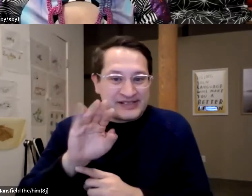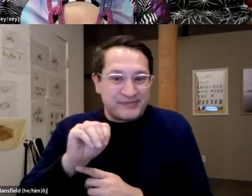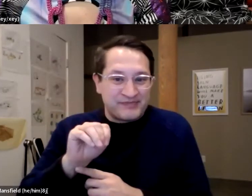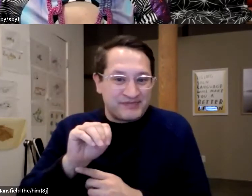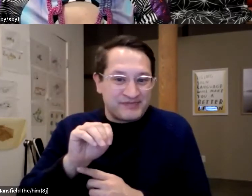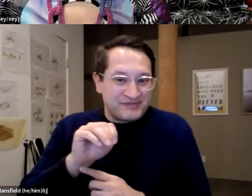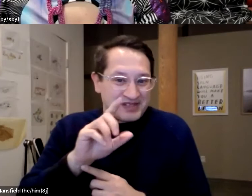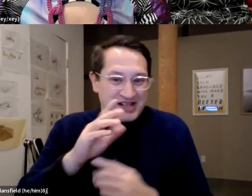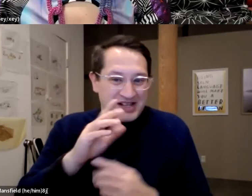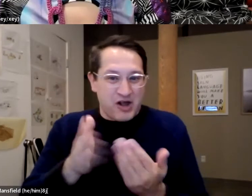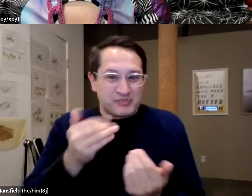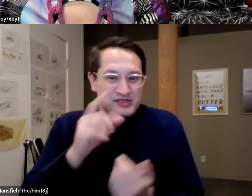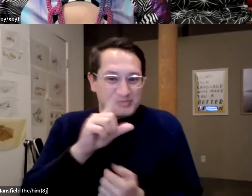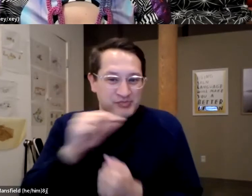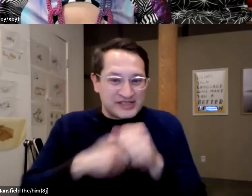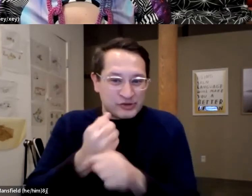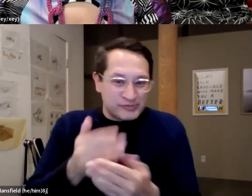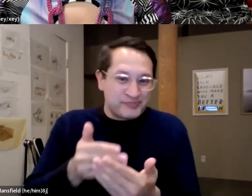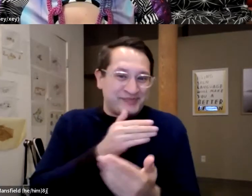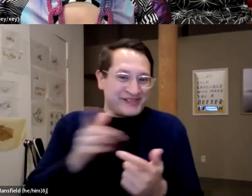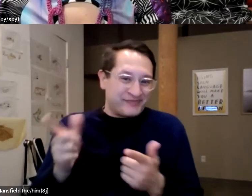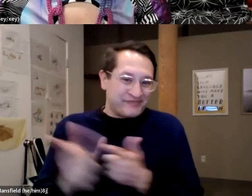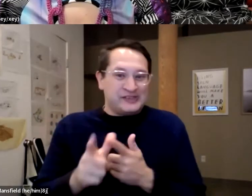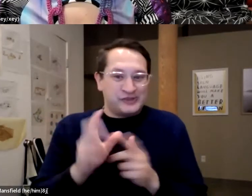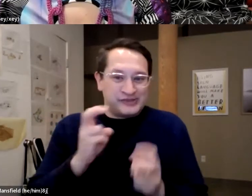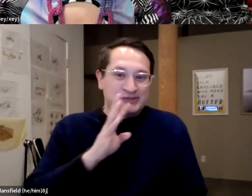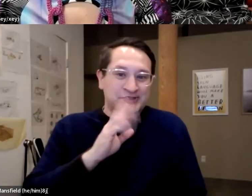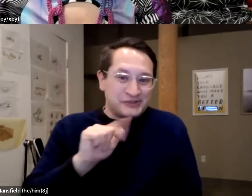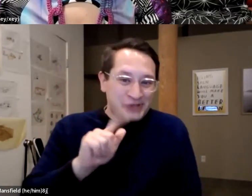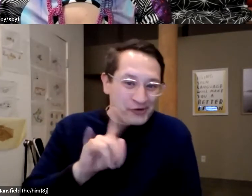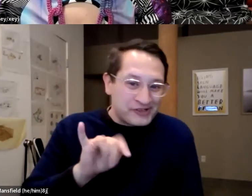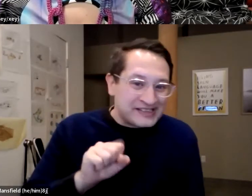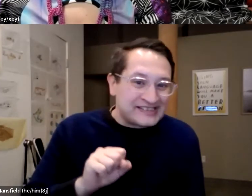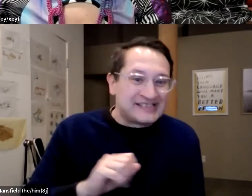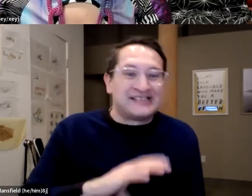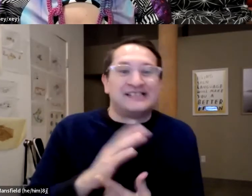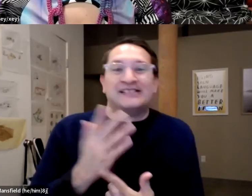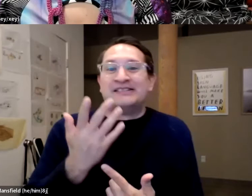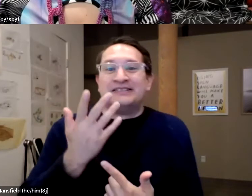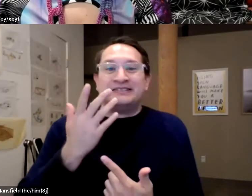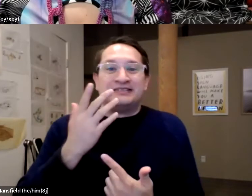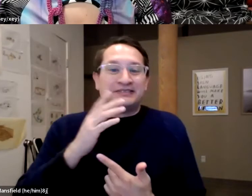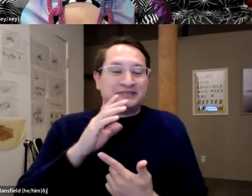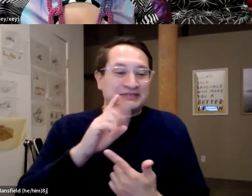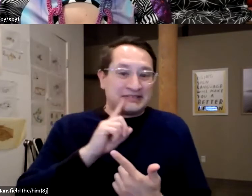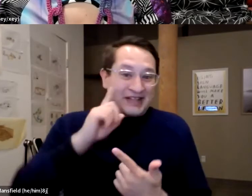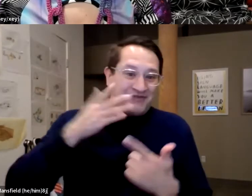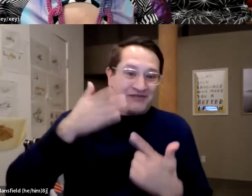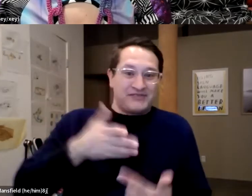as a communication medium. This was almost 20 years prior to the first talkie